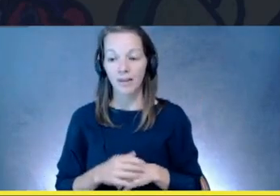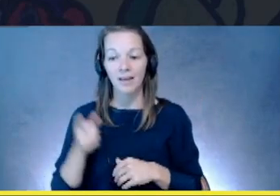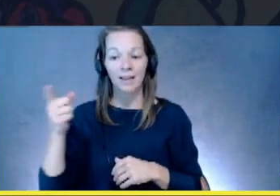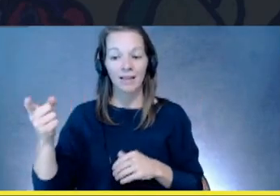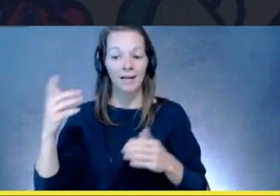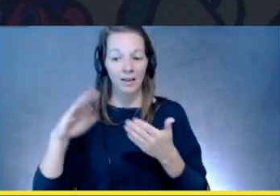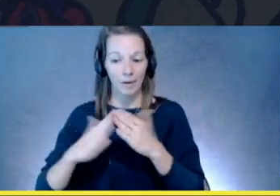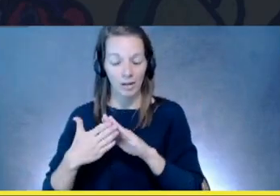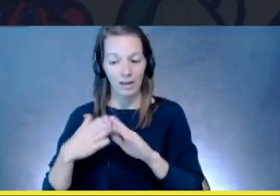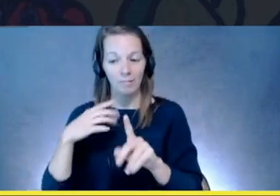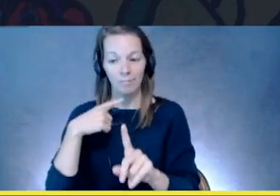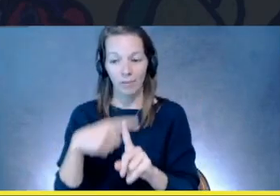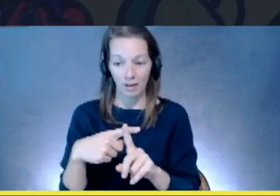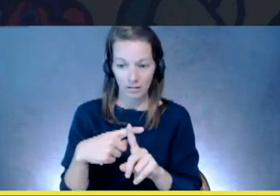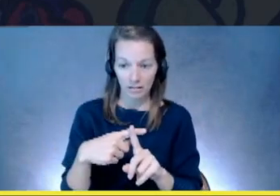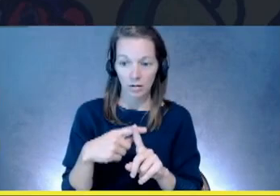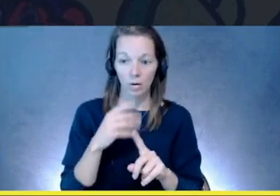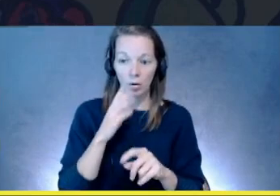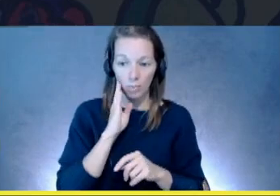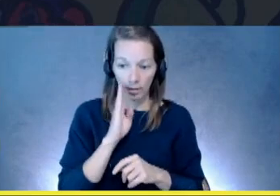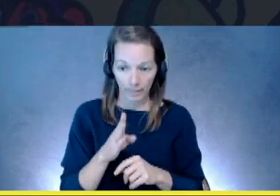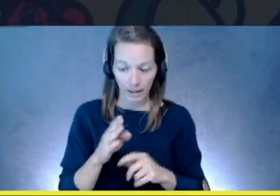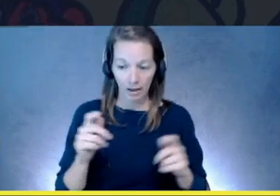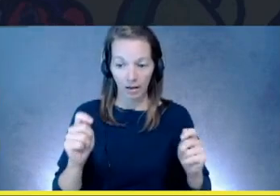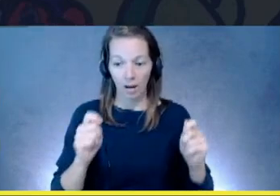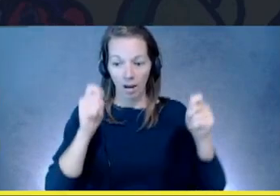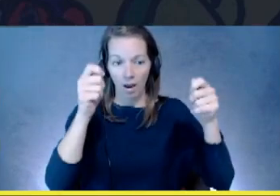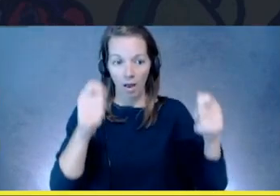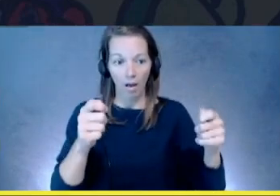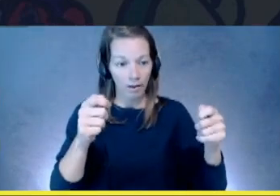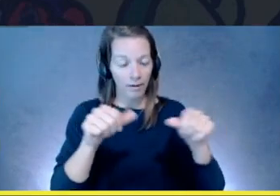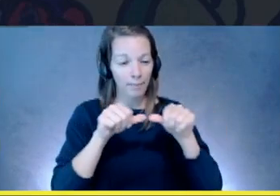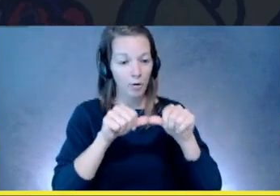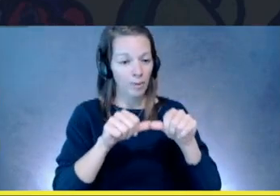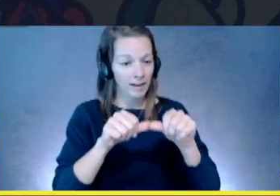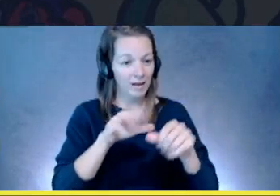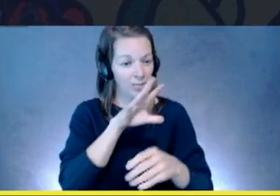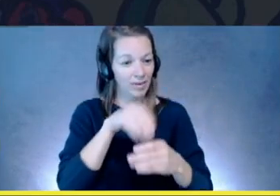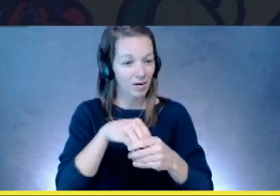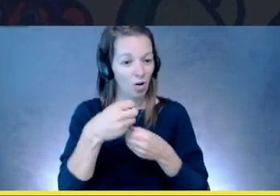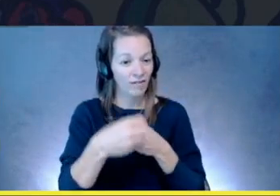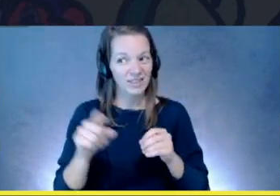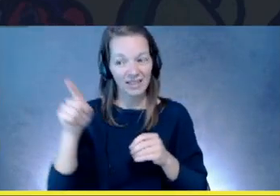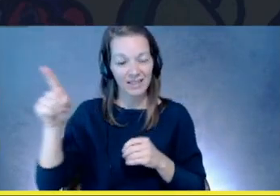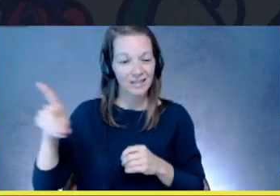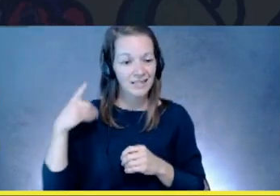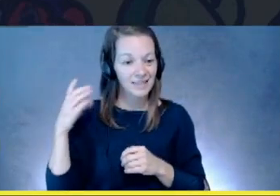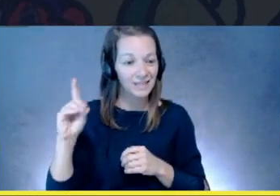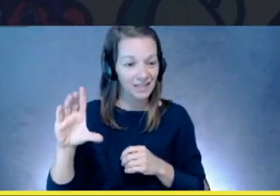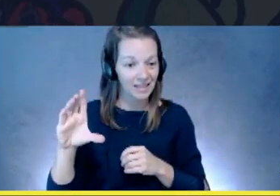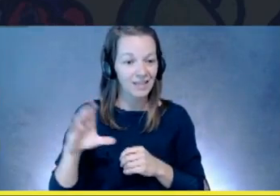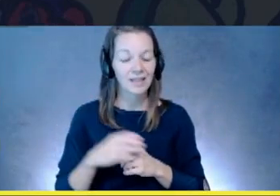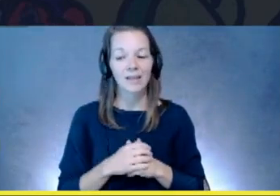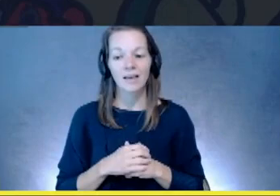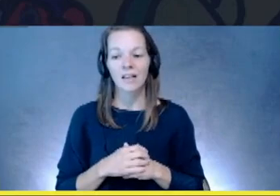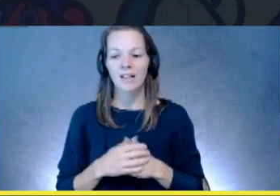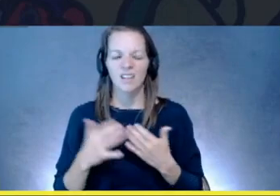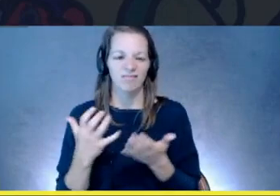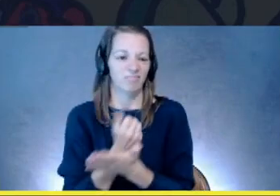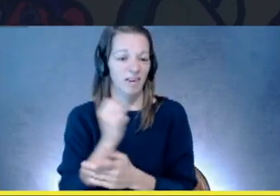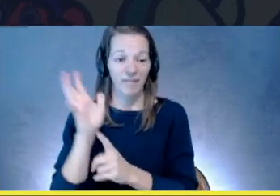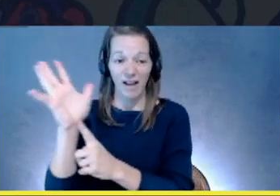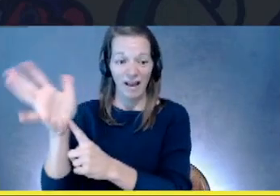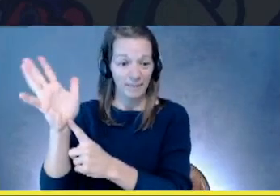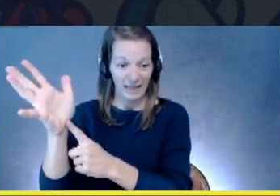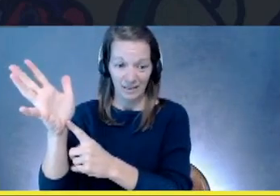well as will be hung permanently in our offices in Washington, D.C. So we're going to take up just 5 minutes. We'll be